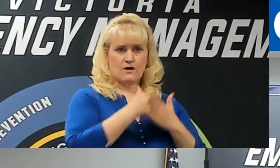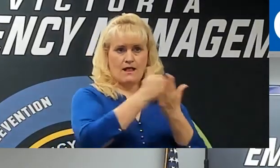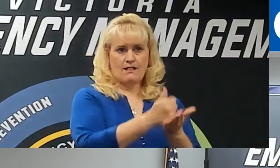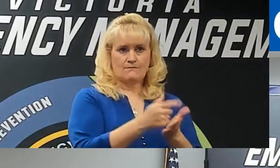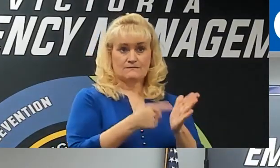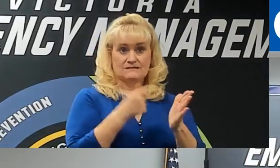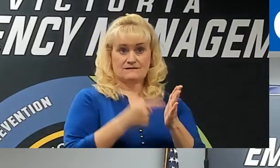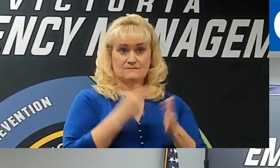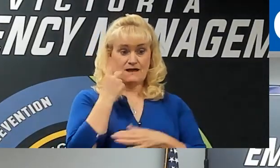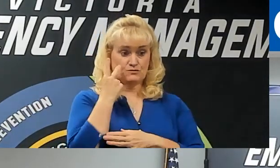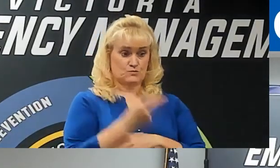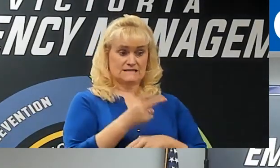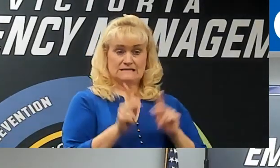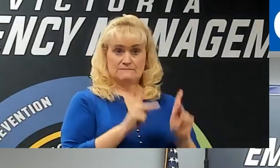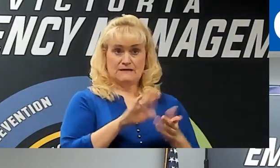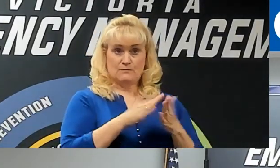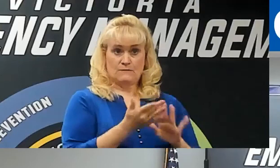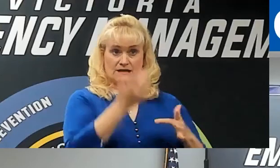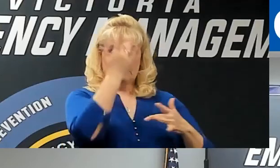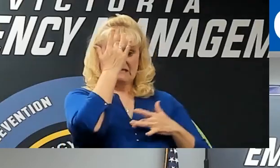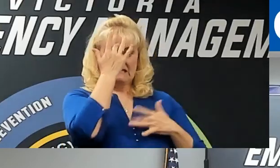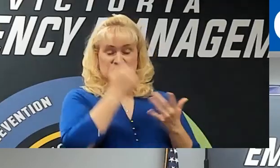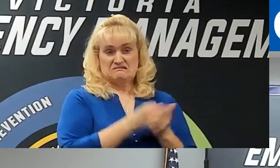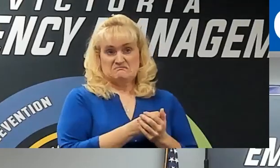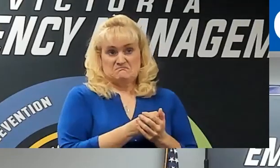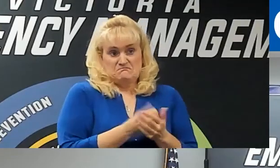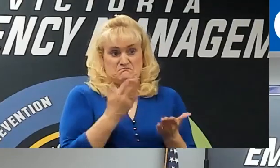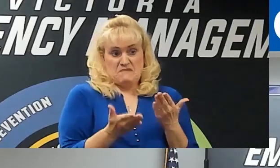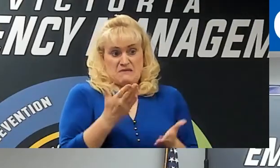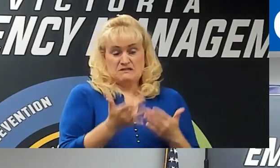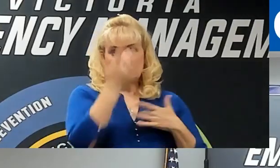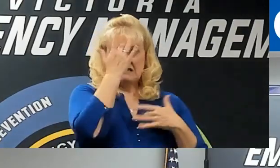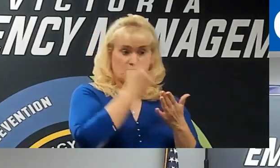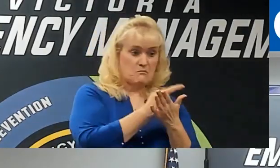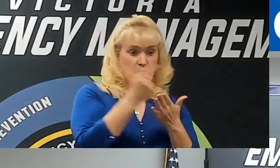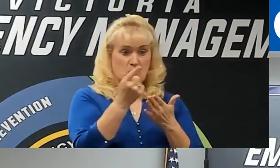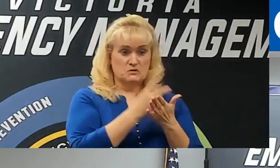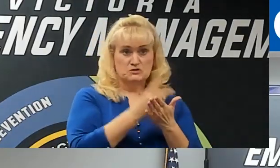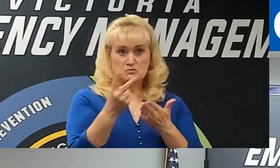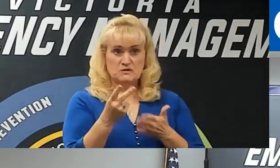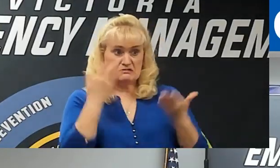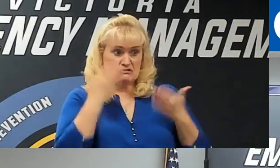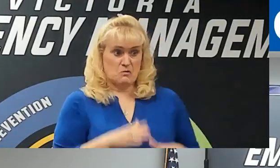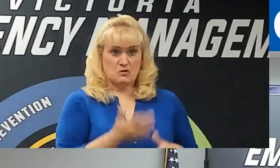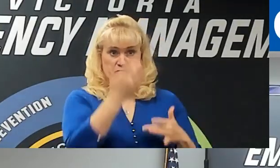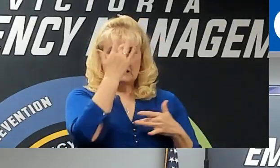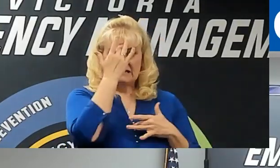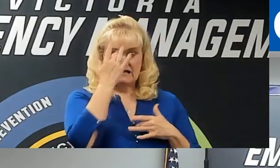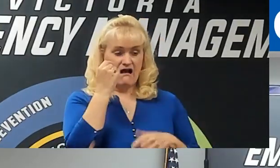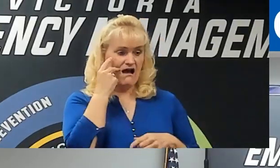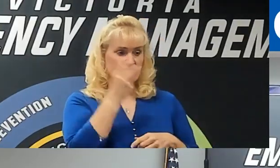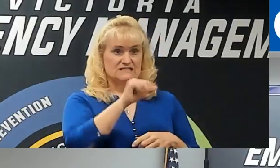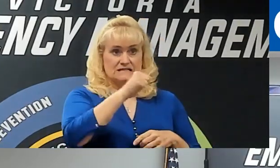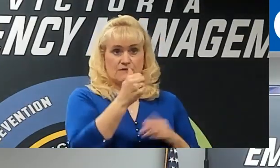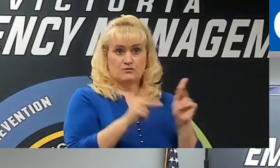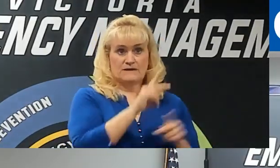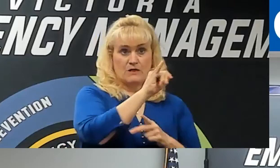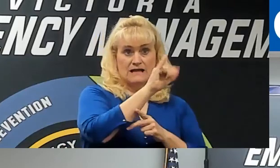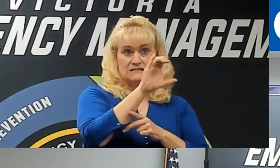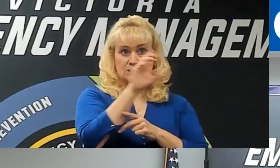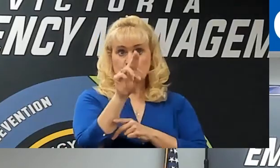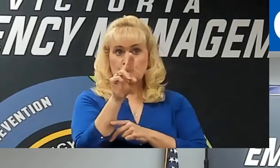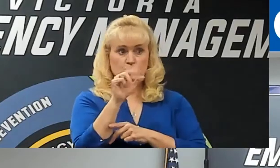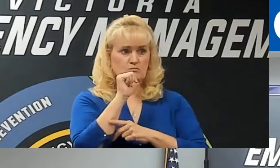they've been sick for the last week or two and they don't have very many symptoms. I've seen patients that end up in the intensive care unit and don't survive, and I've seen patients that